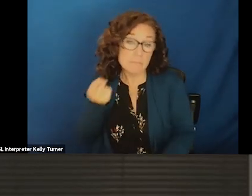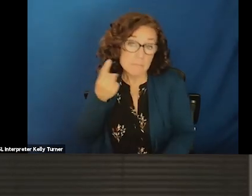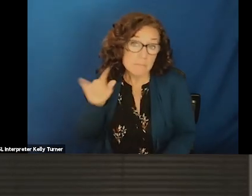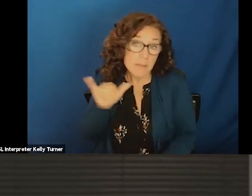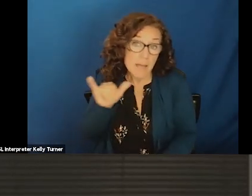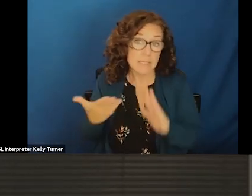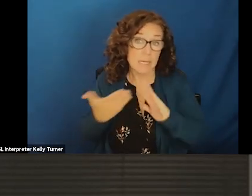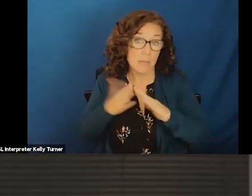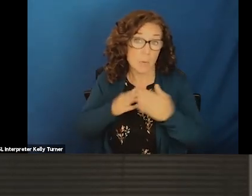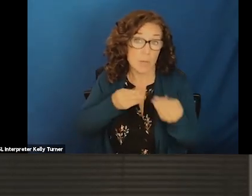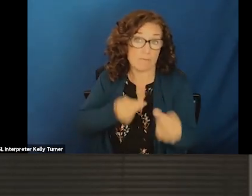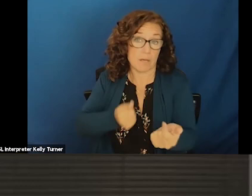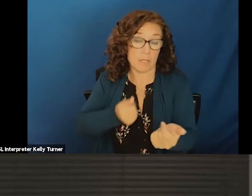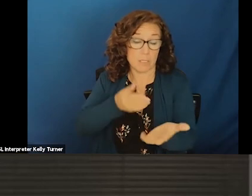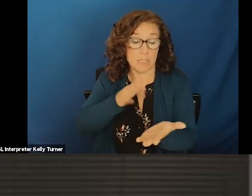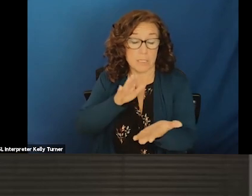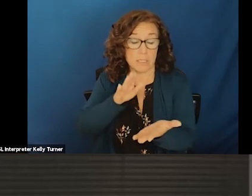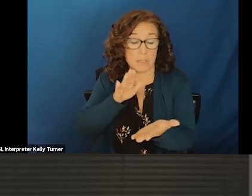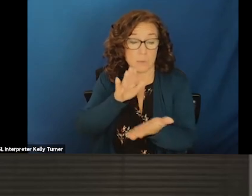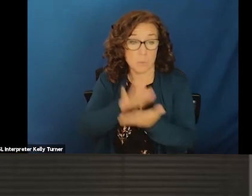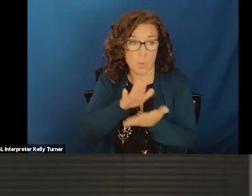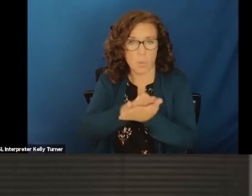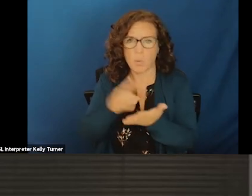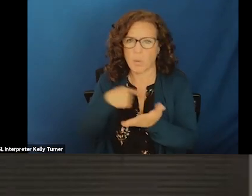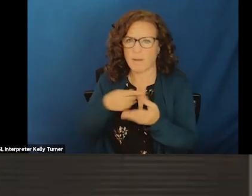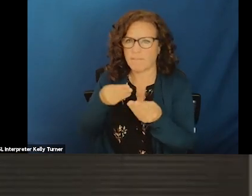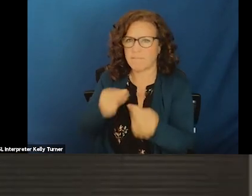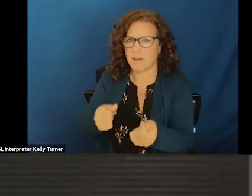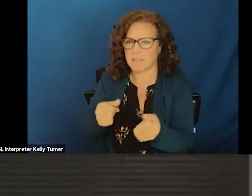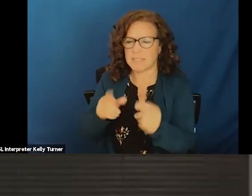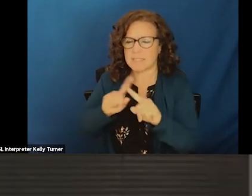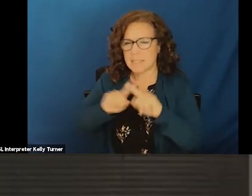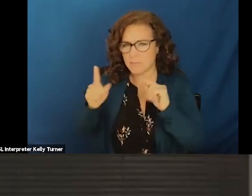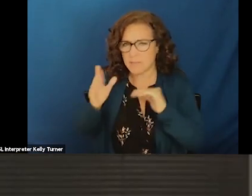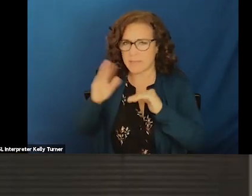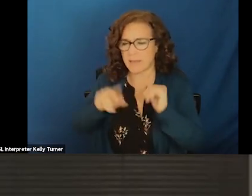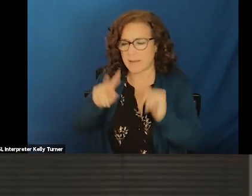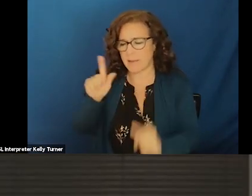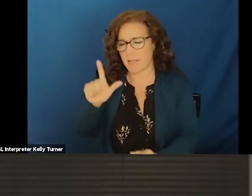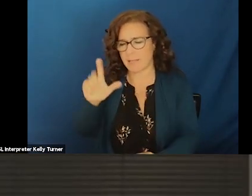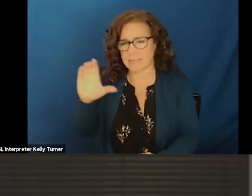very different than LCFF or state funded schools. And I